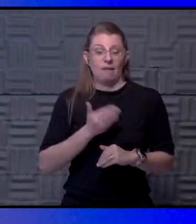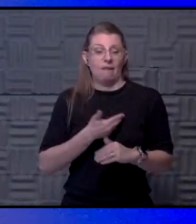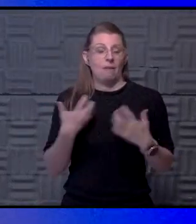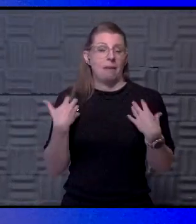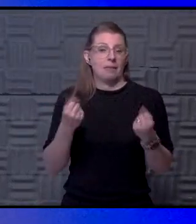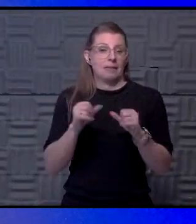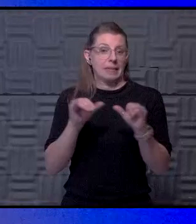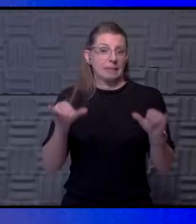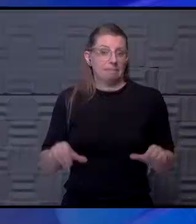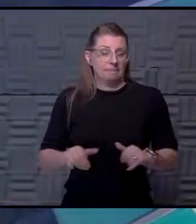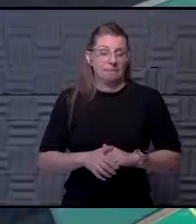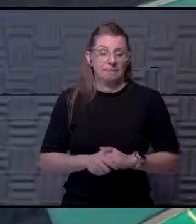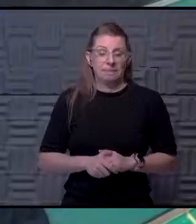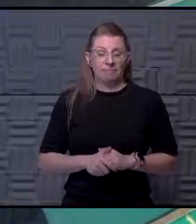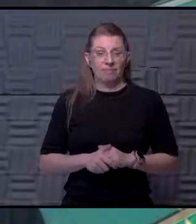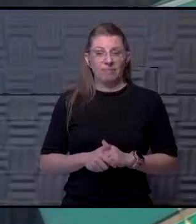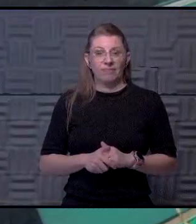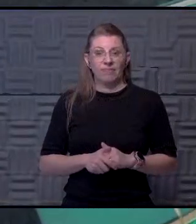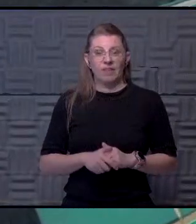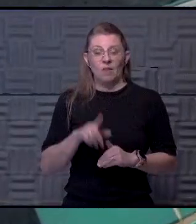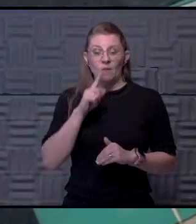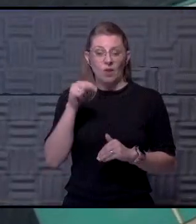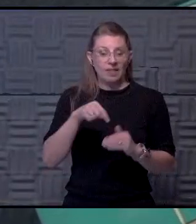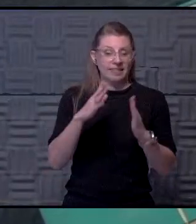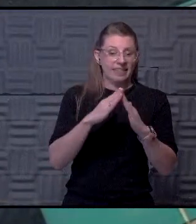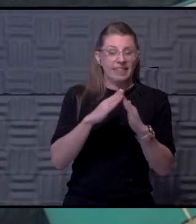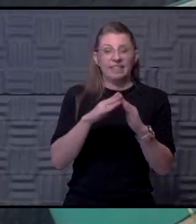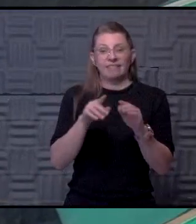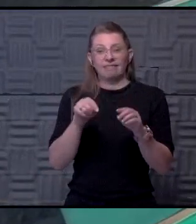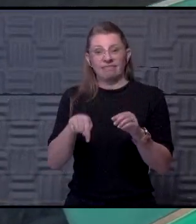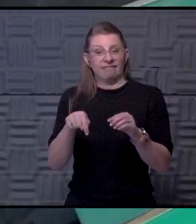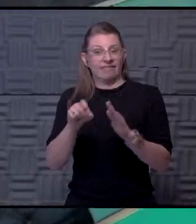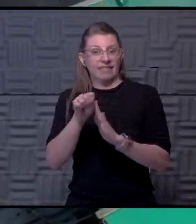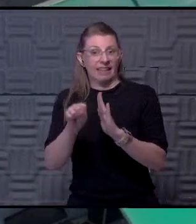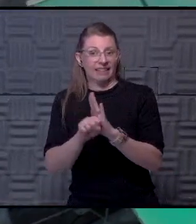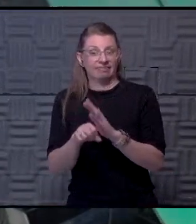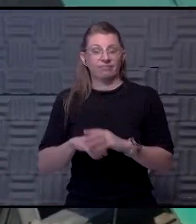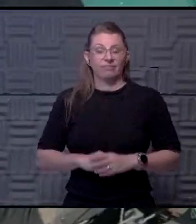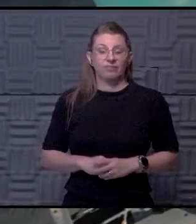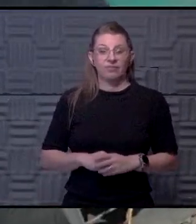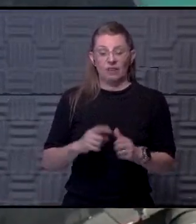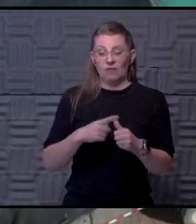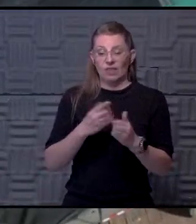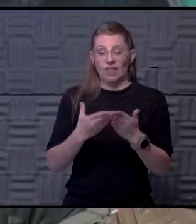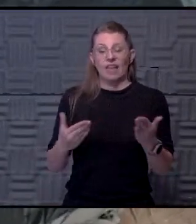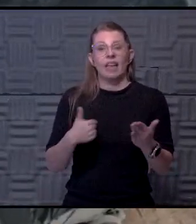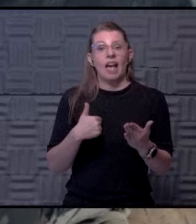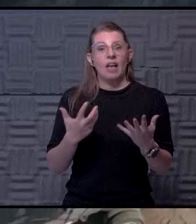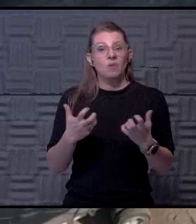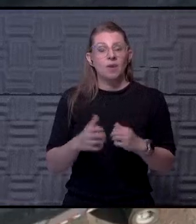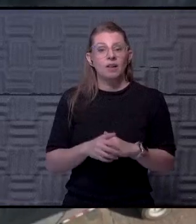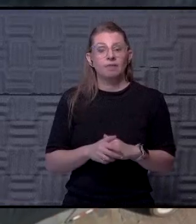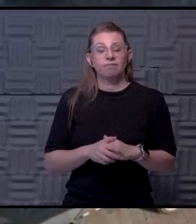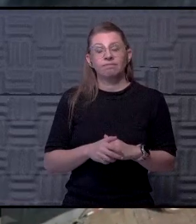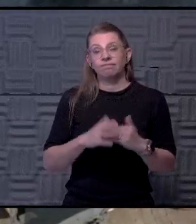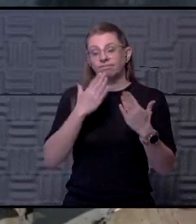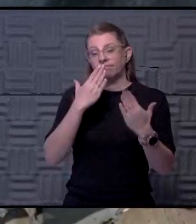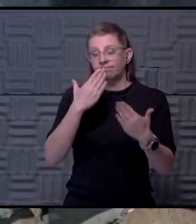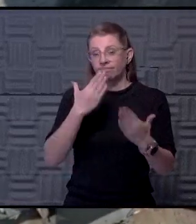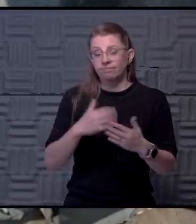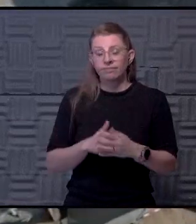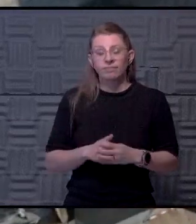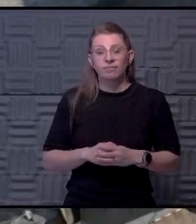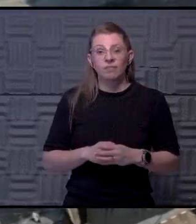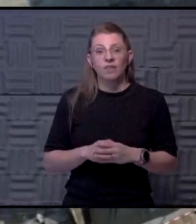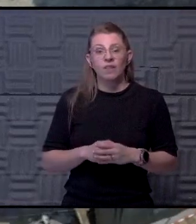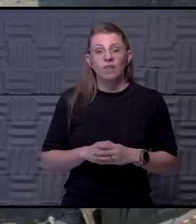and the city and the state. And, first thing, I just want to, I'm thankful and grateful for